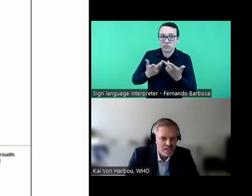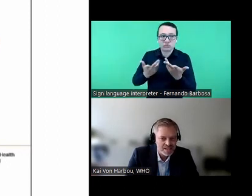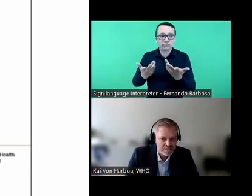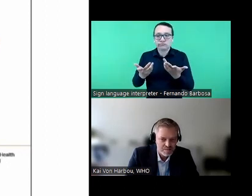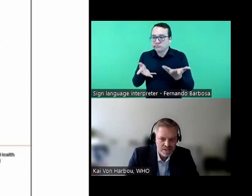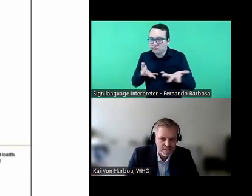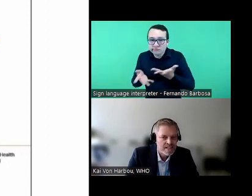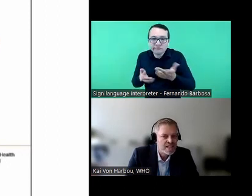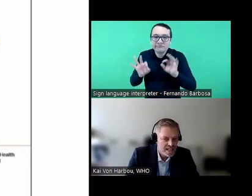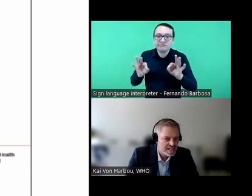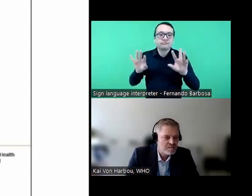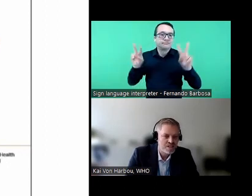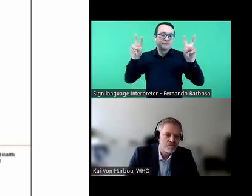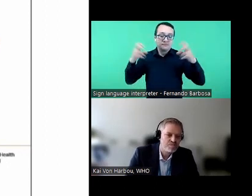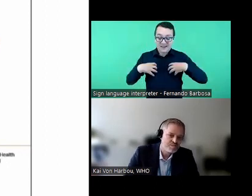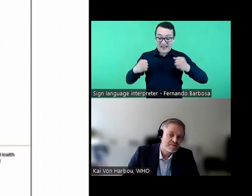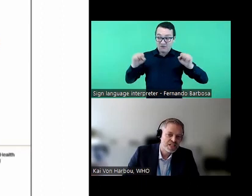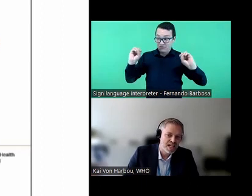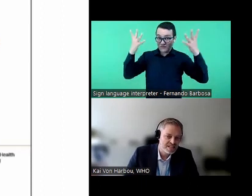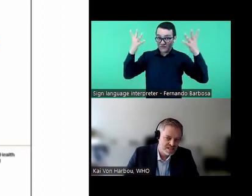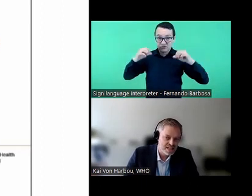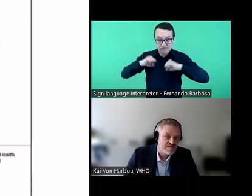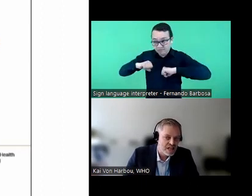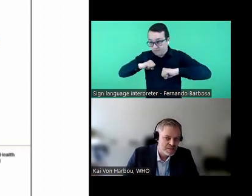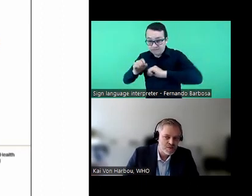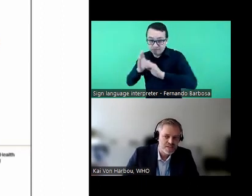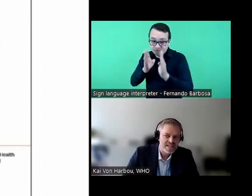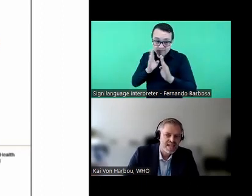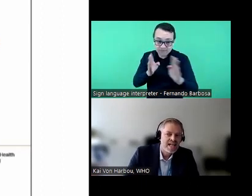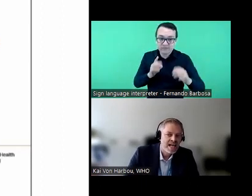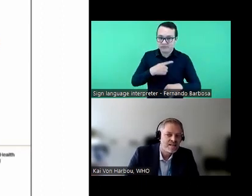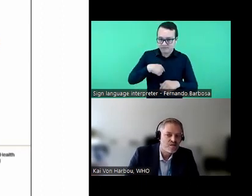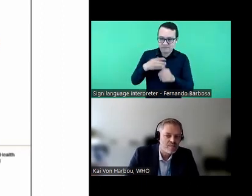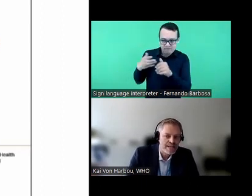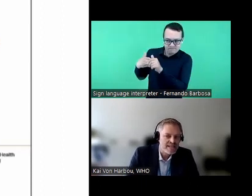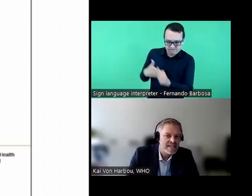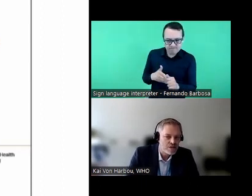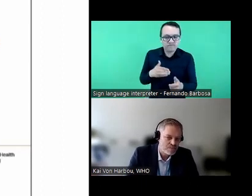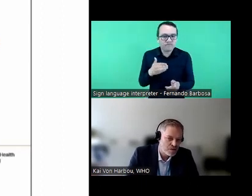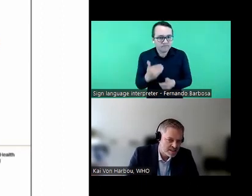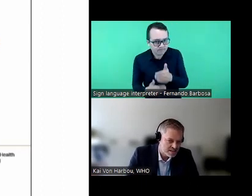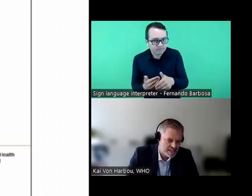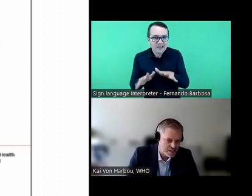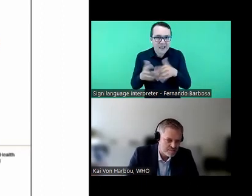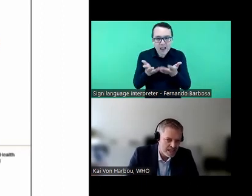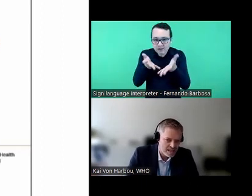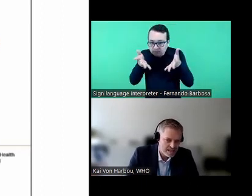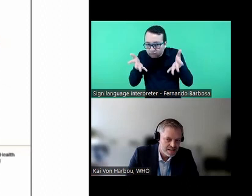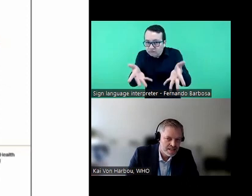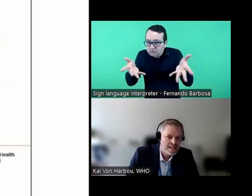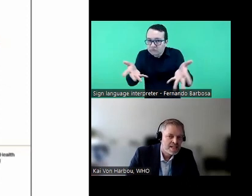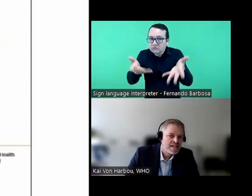health emergency response. And WHO published guidance on the development process and the recommended key components of such a